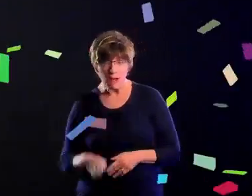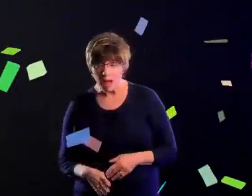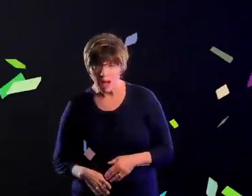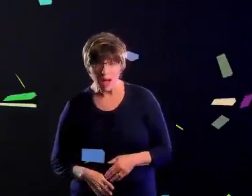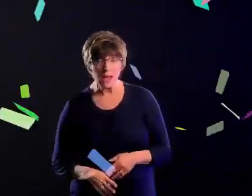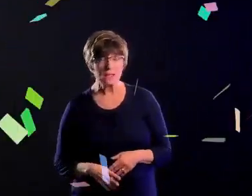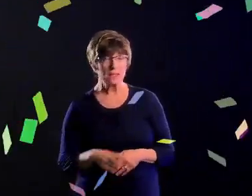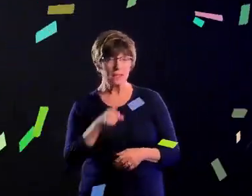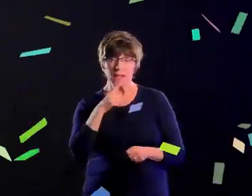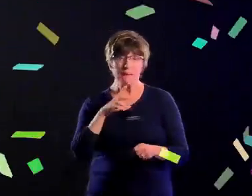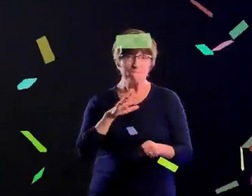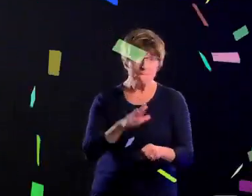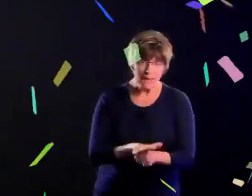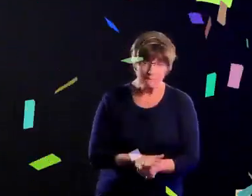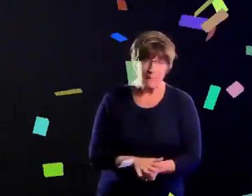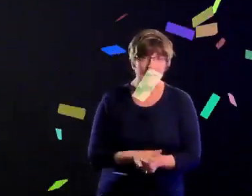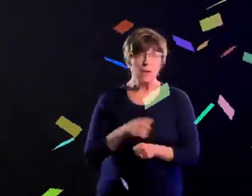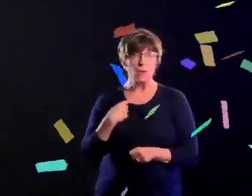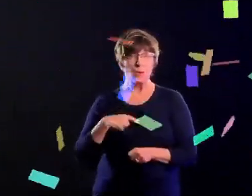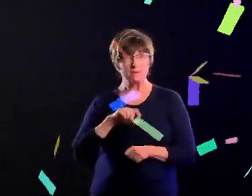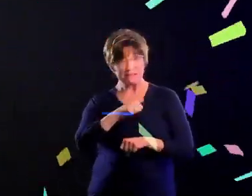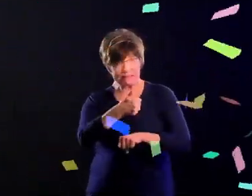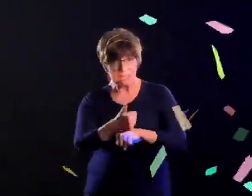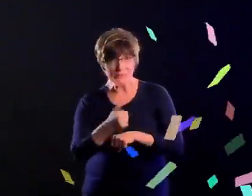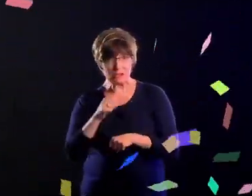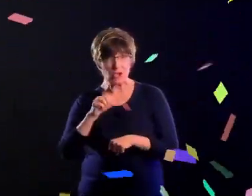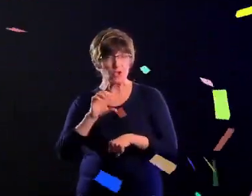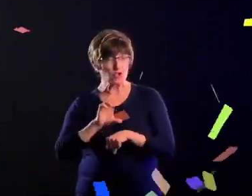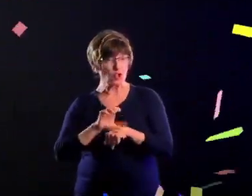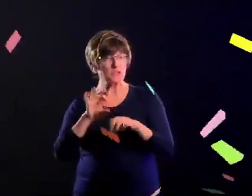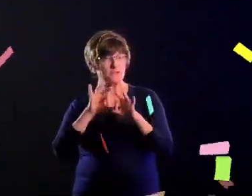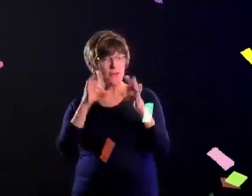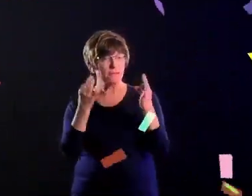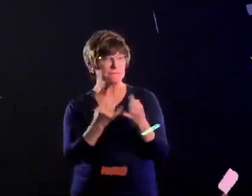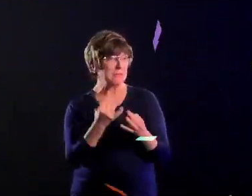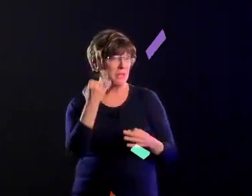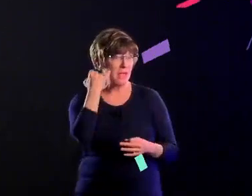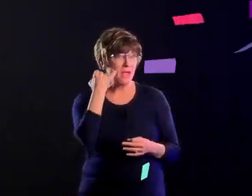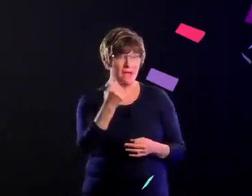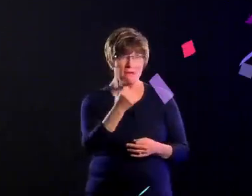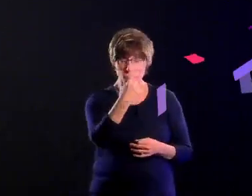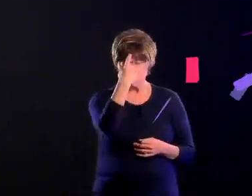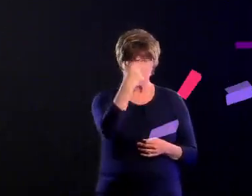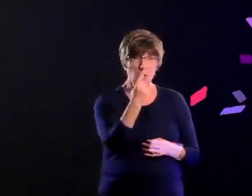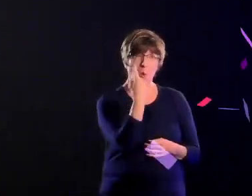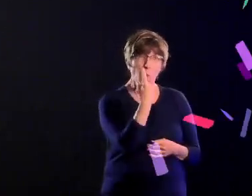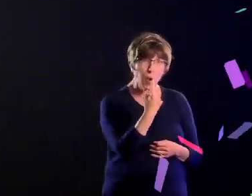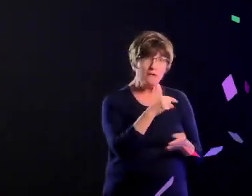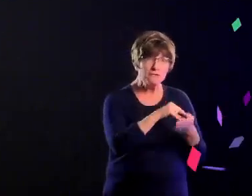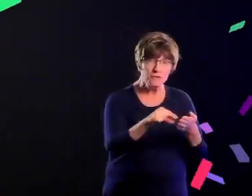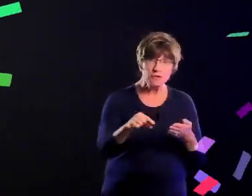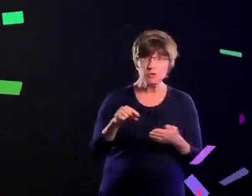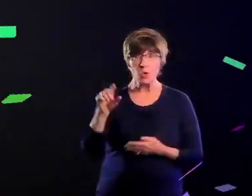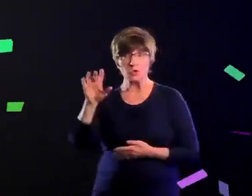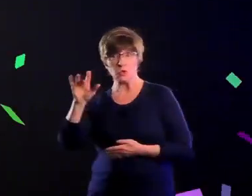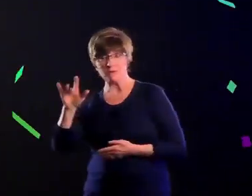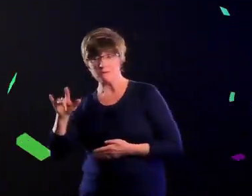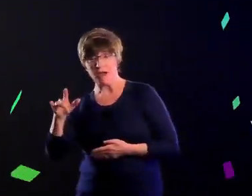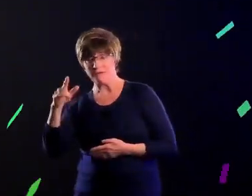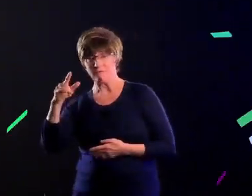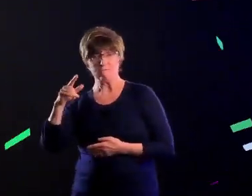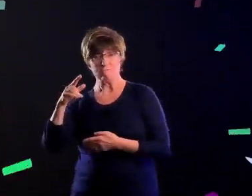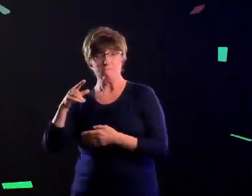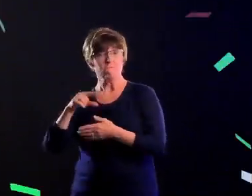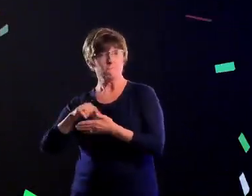been a commitment that we have set as a church family. And whether you've memorized one Bible verse or all 25, we want